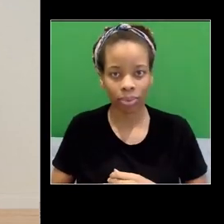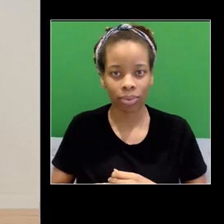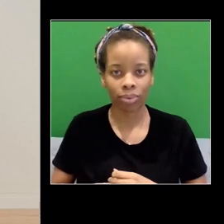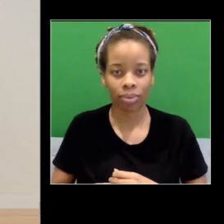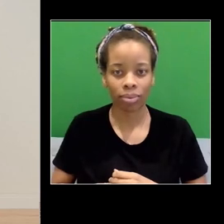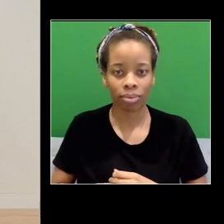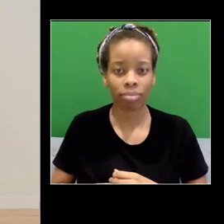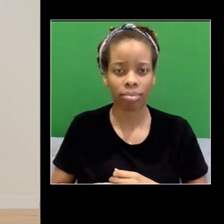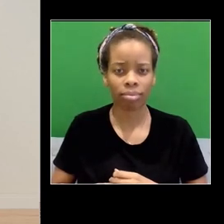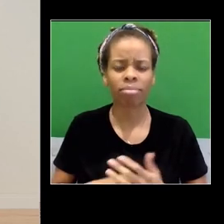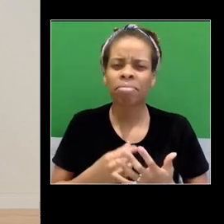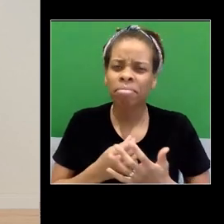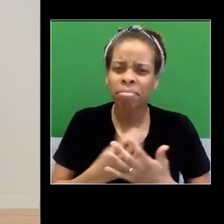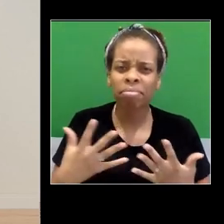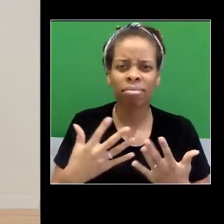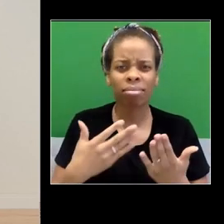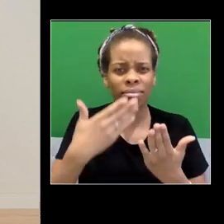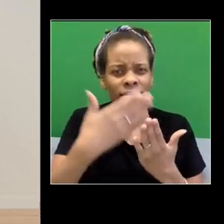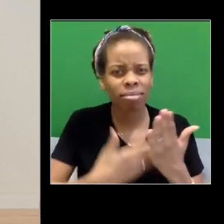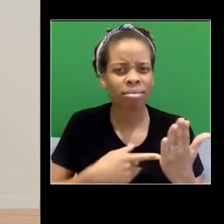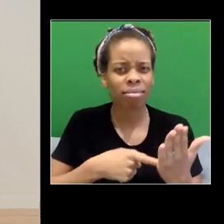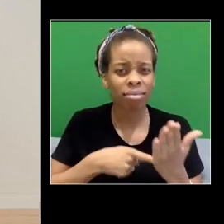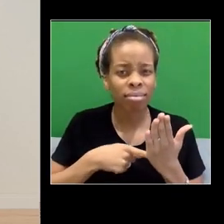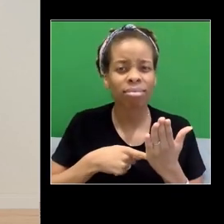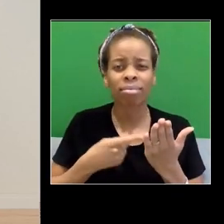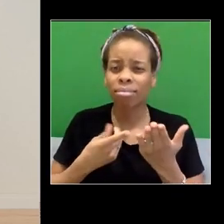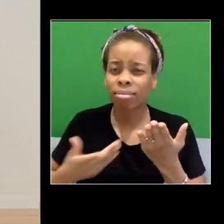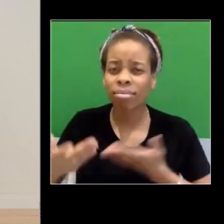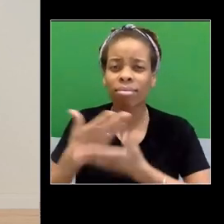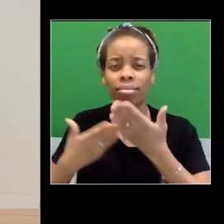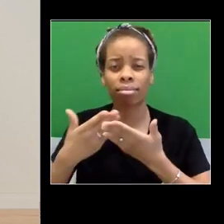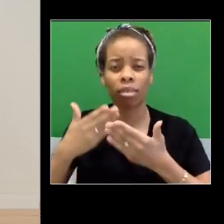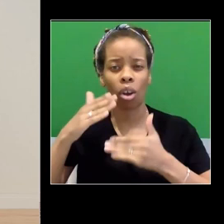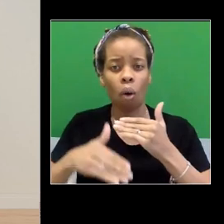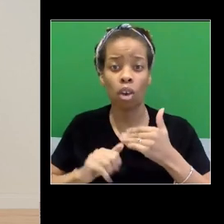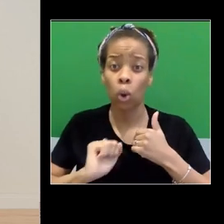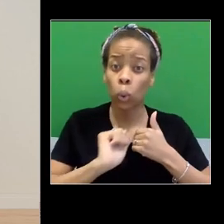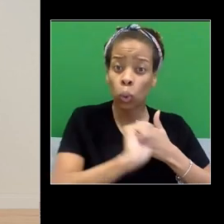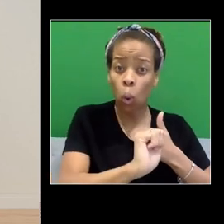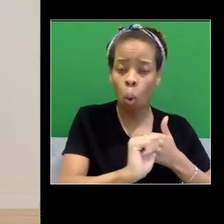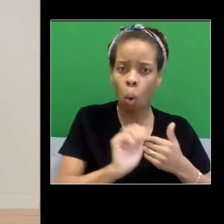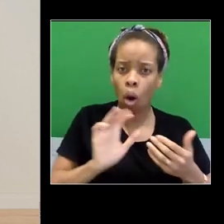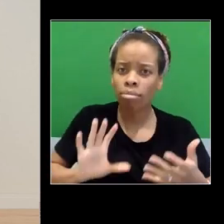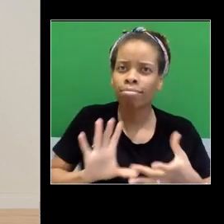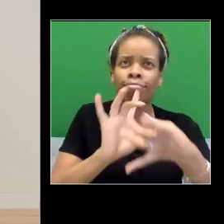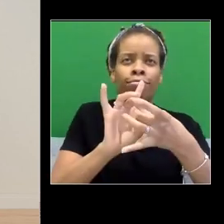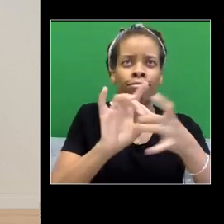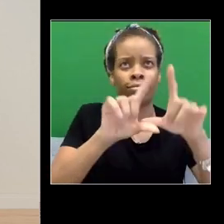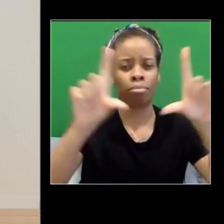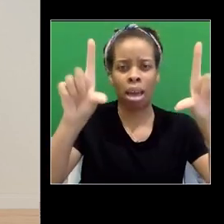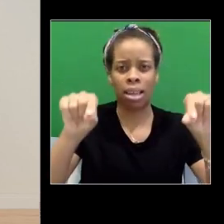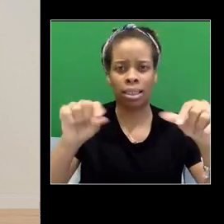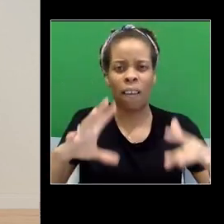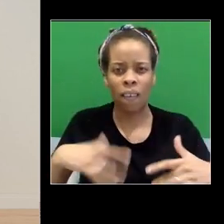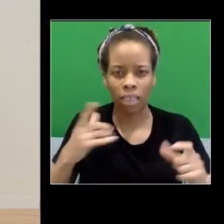that's been written and talked about and said importantly about your relationship of your painting to painting. But I wanted to speak to you